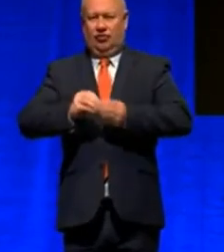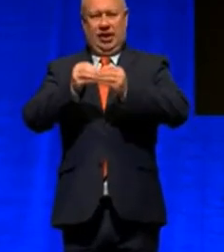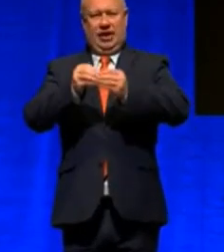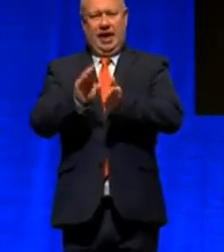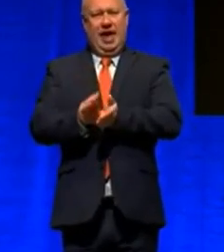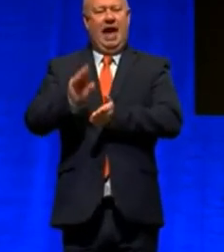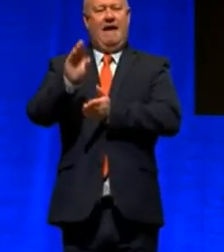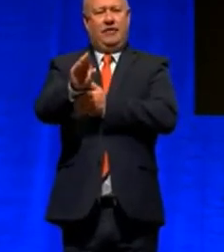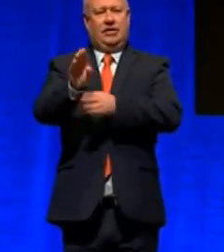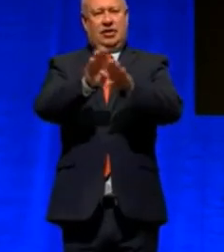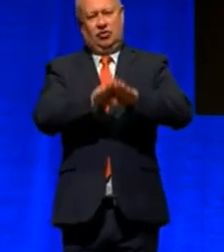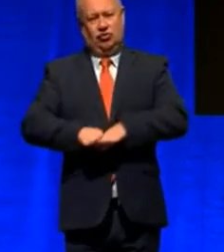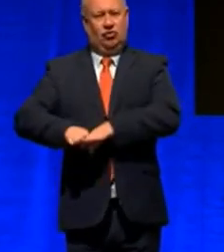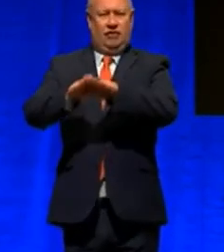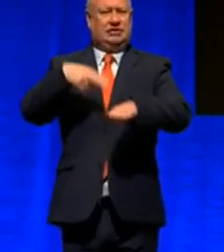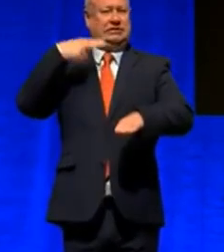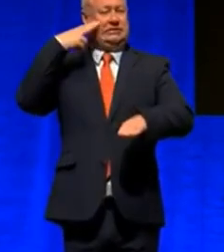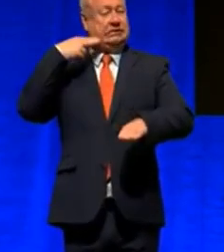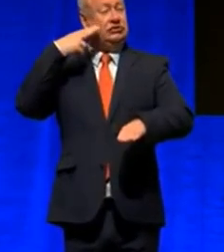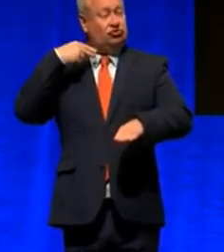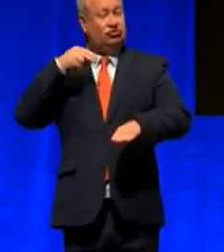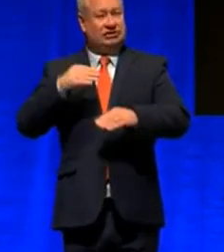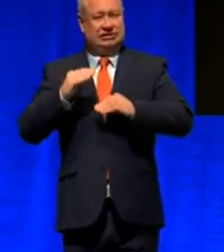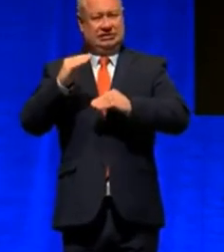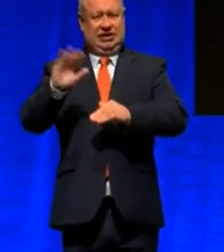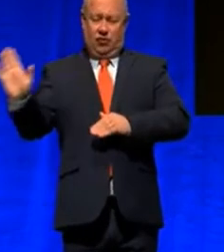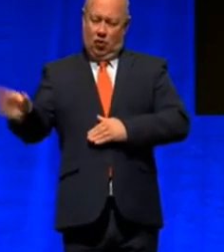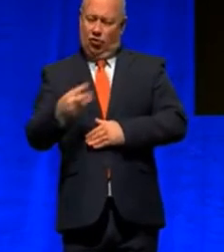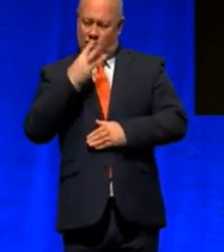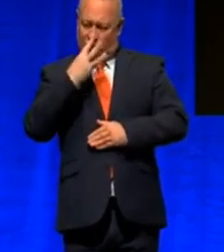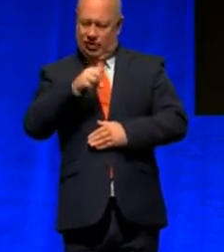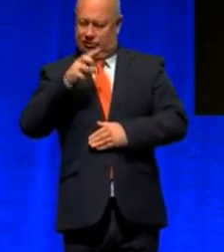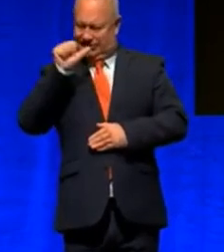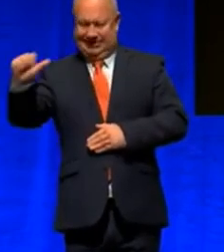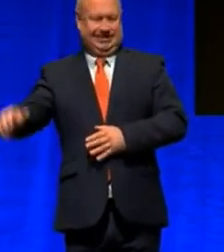funded universal kindergarten stage for all 3 to 6 year olds.